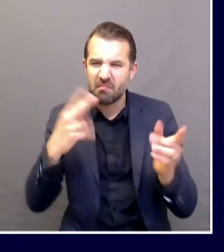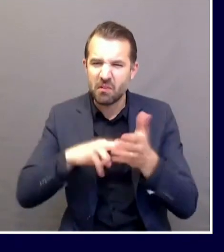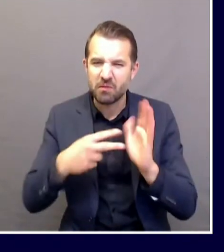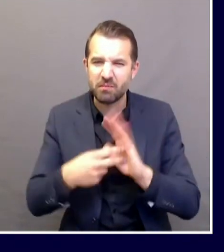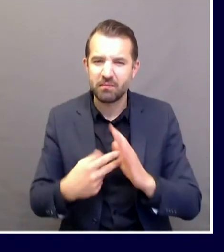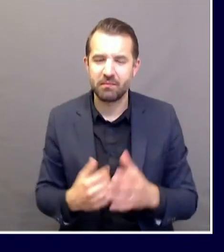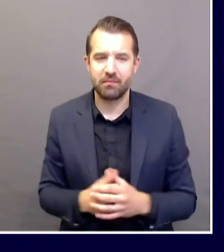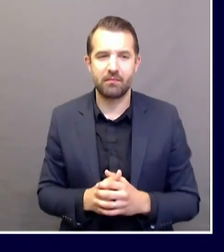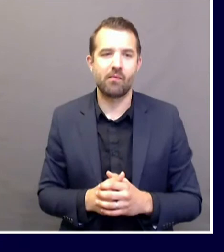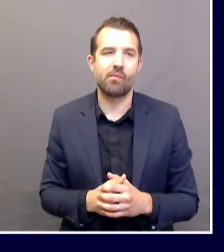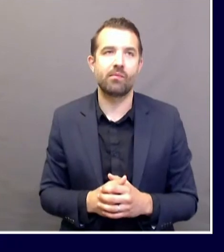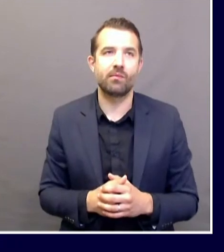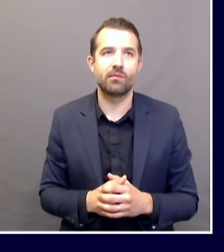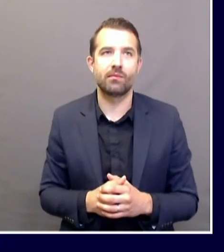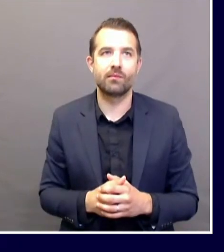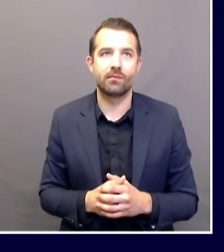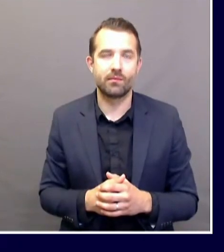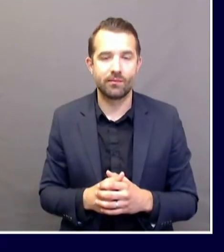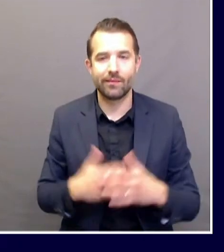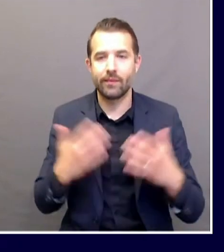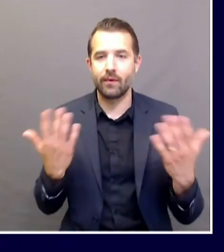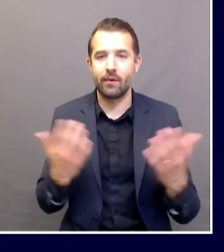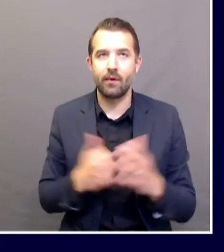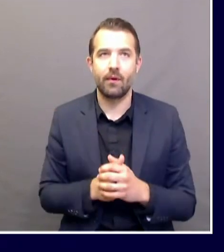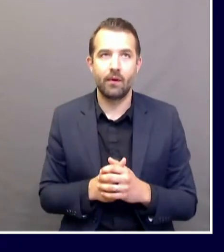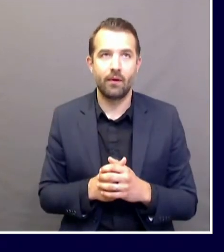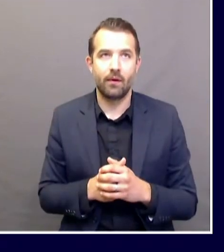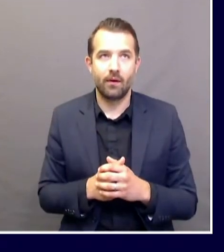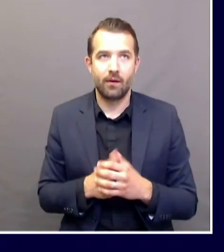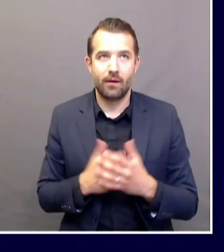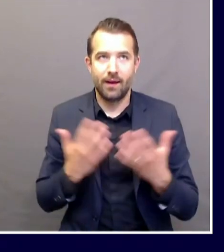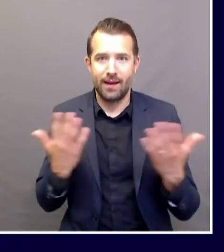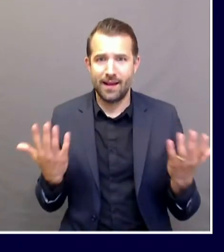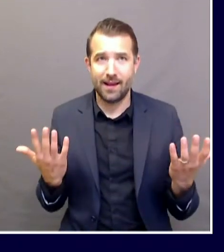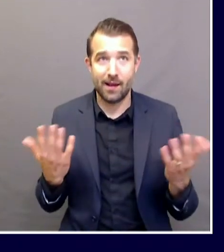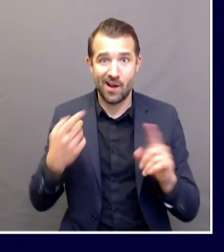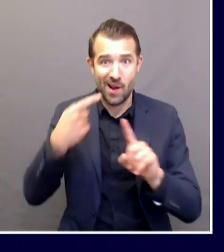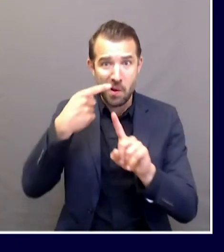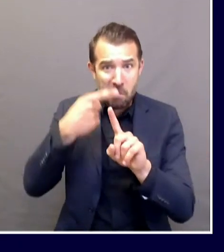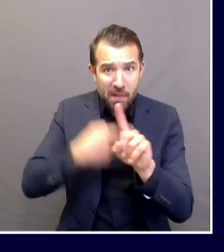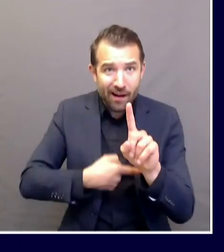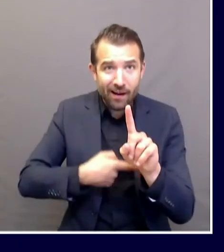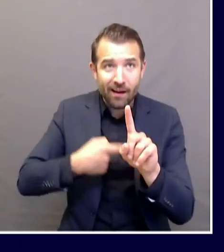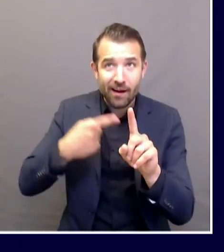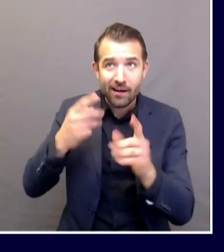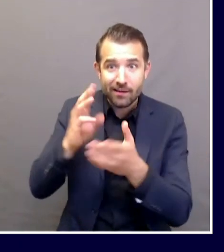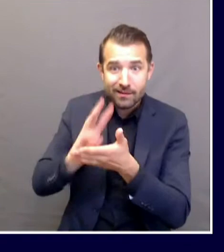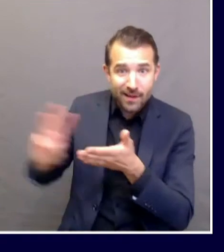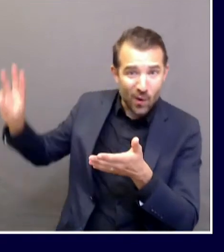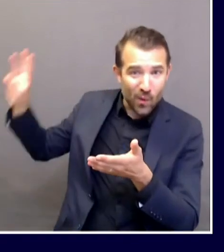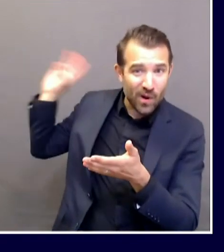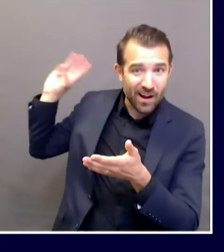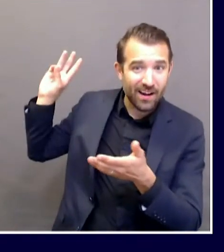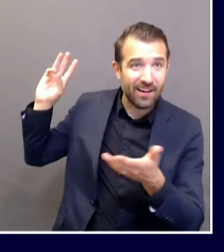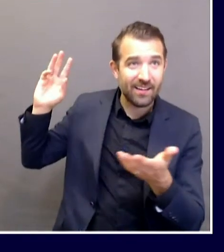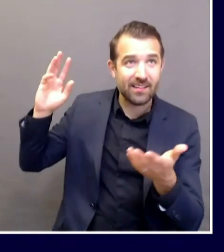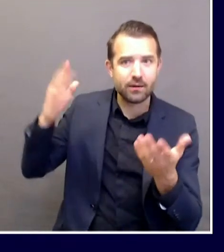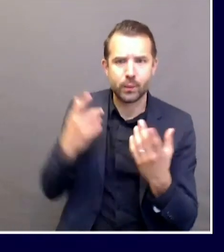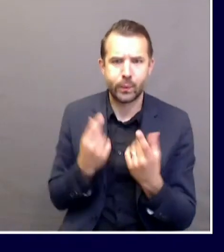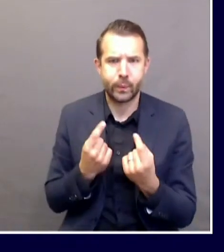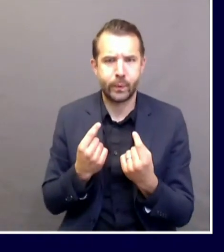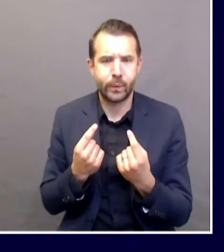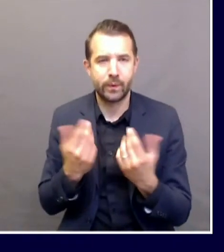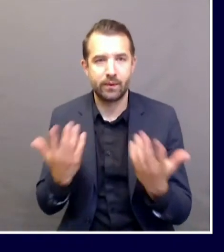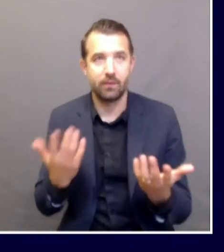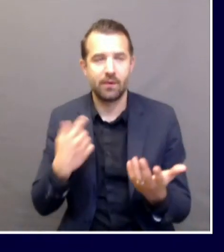did, around about a month, maybe even longer, maybe 6 weeks ago now, was recognize that there are